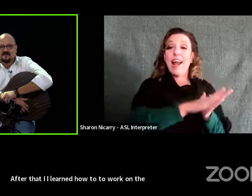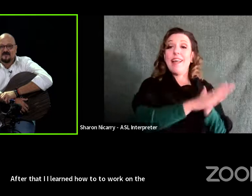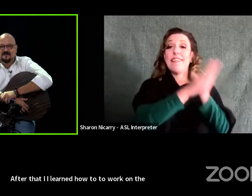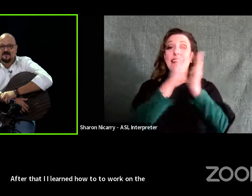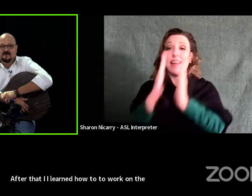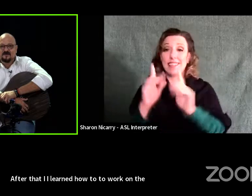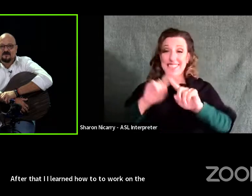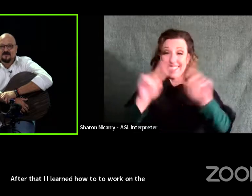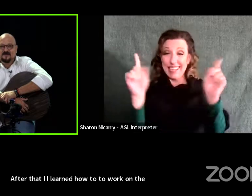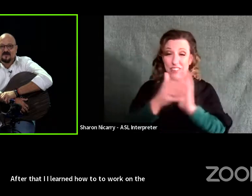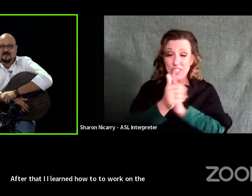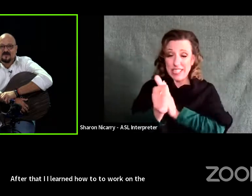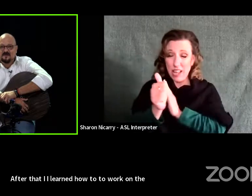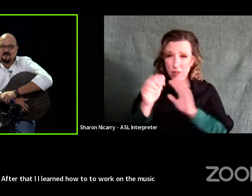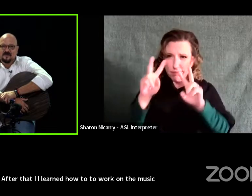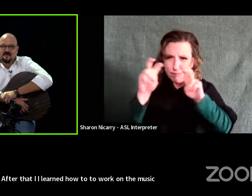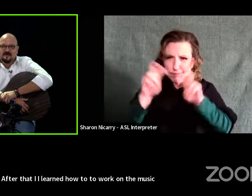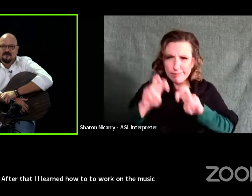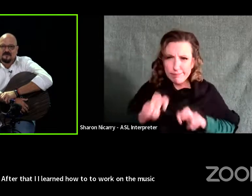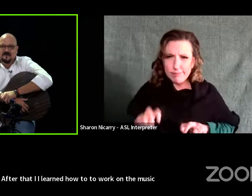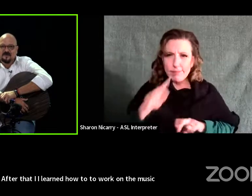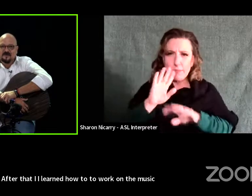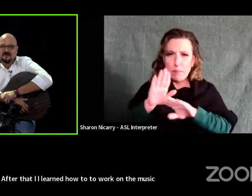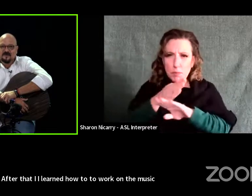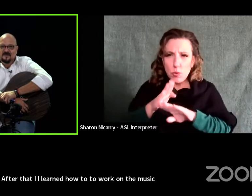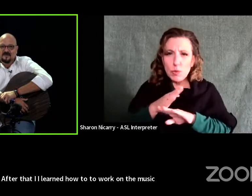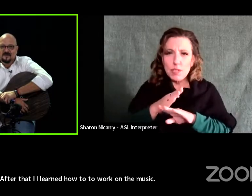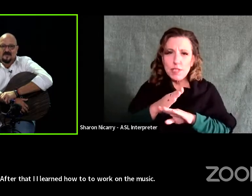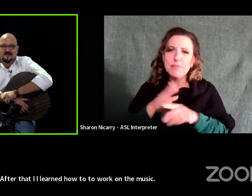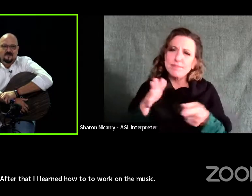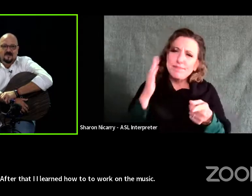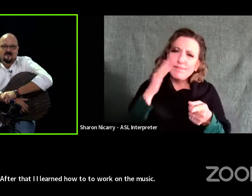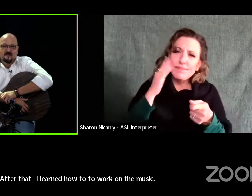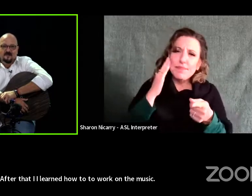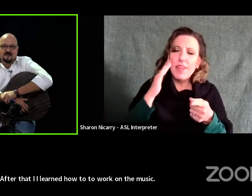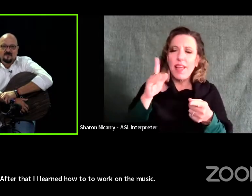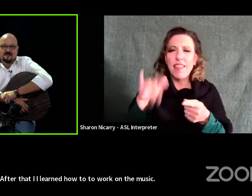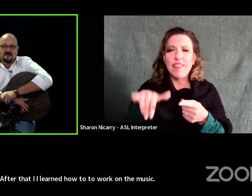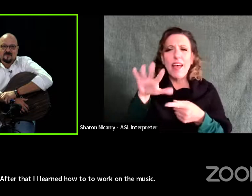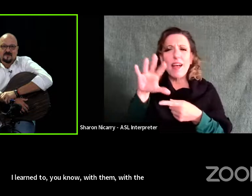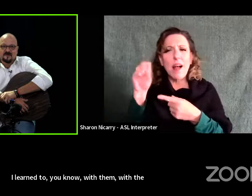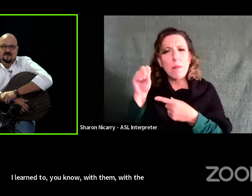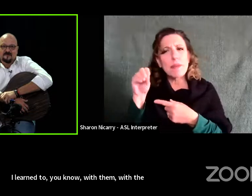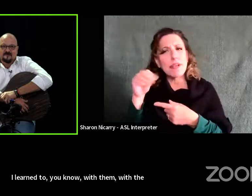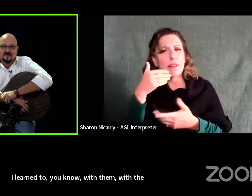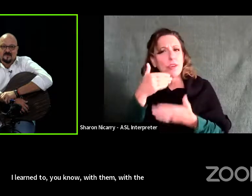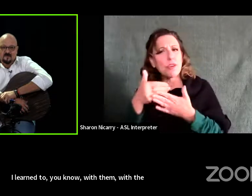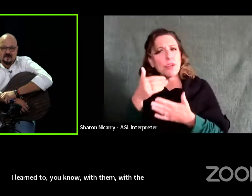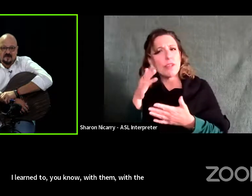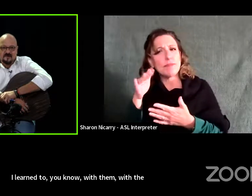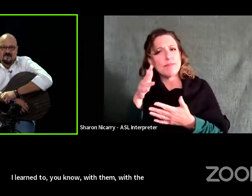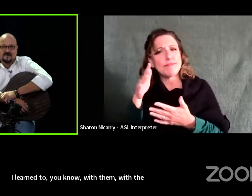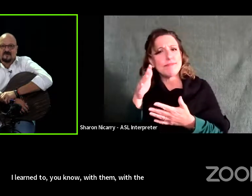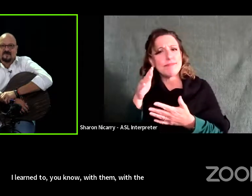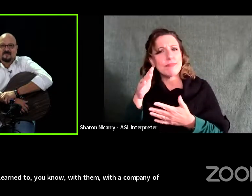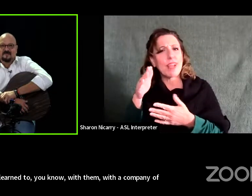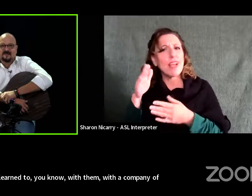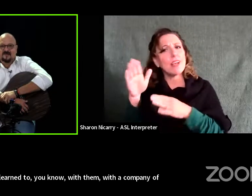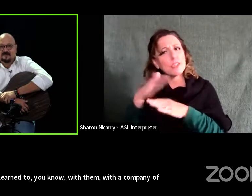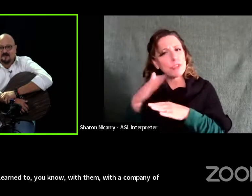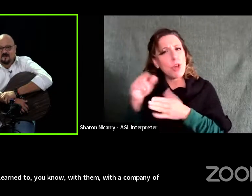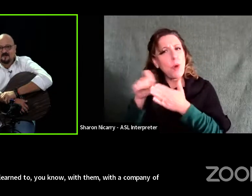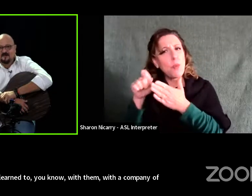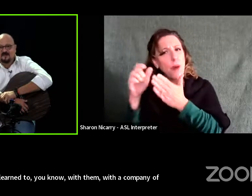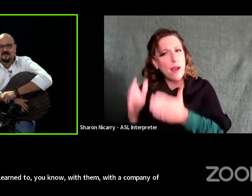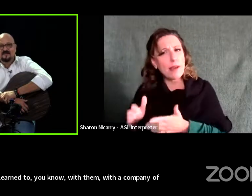I learned to, you know, with the company of good songwriters, and